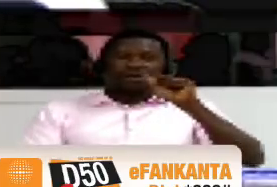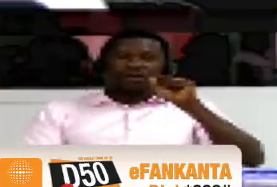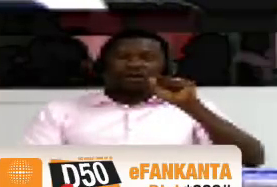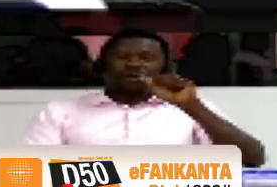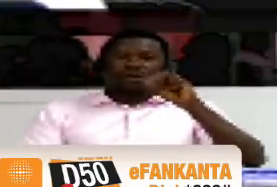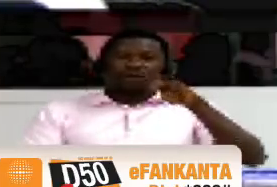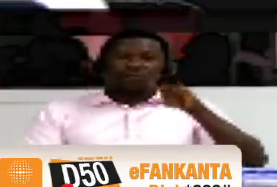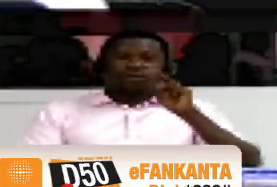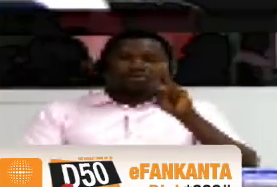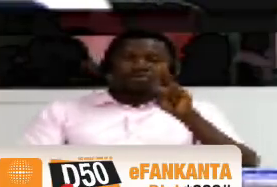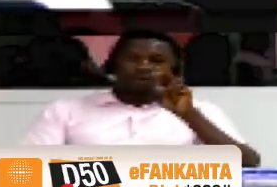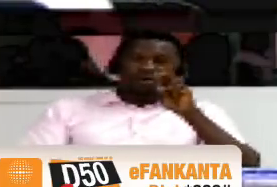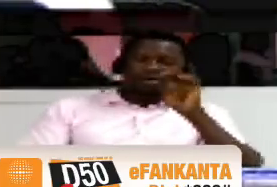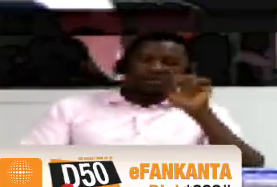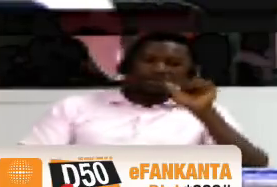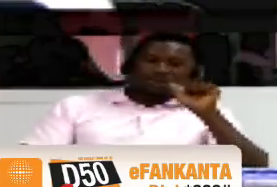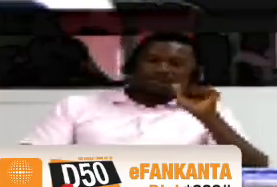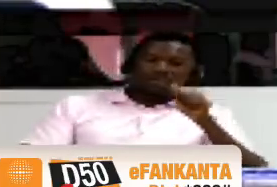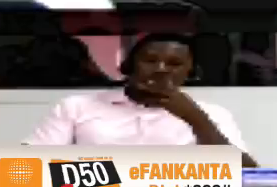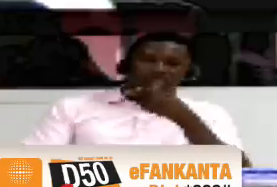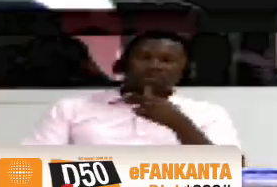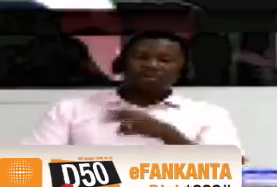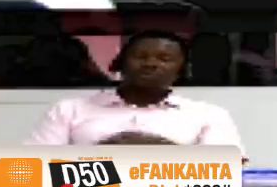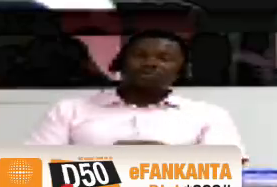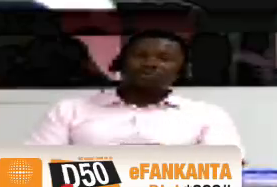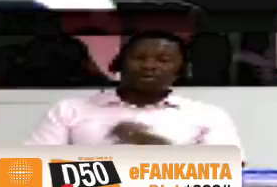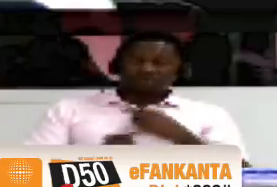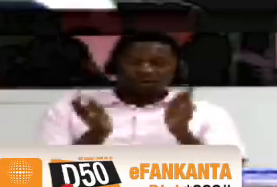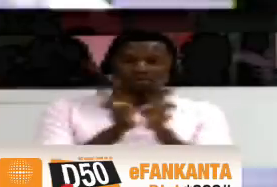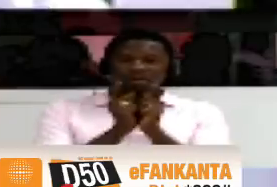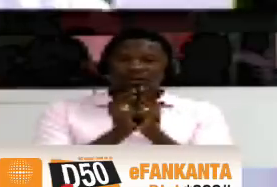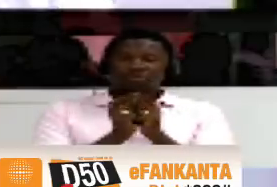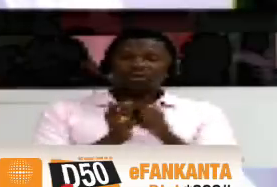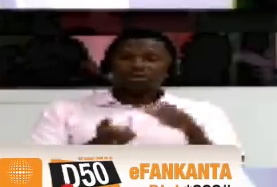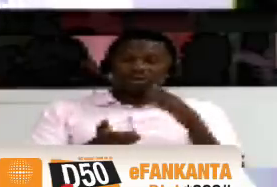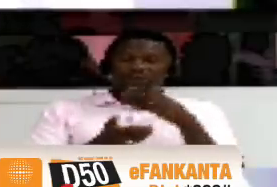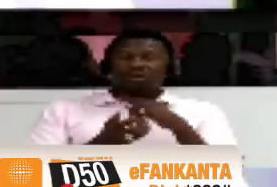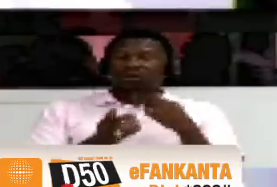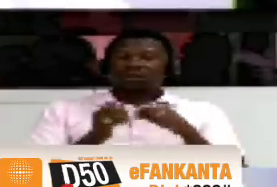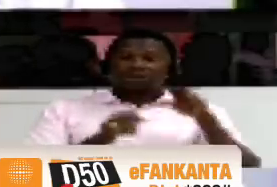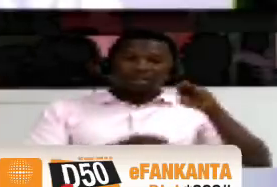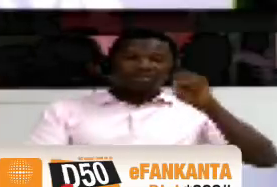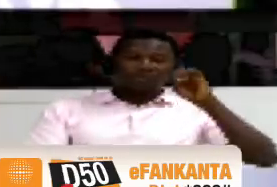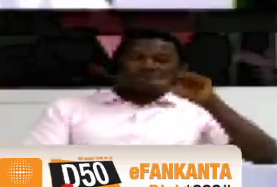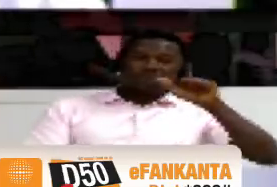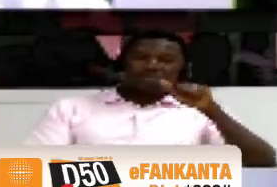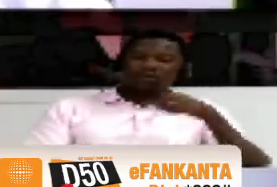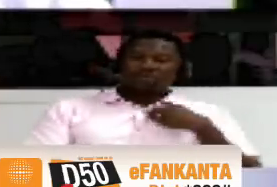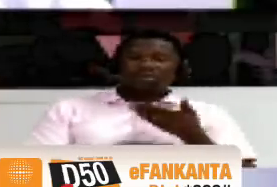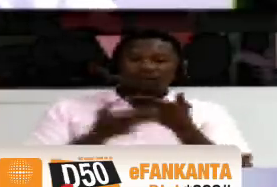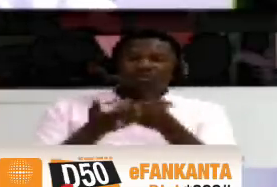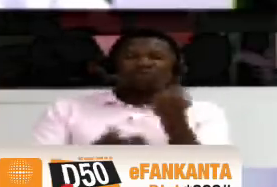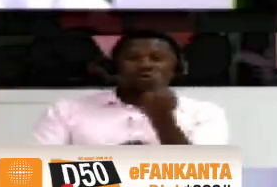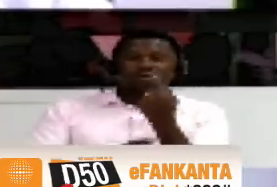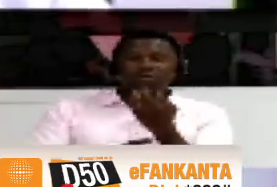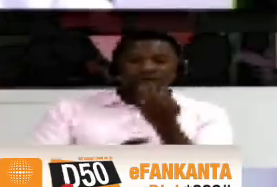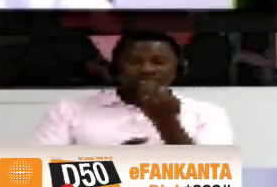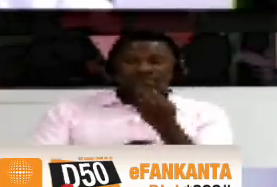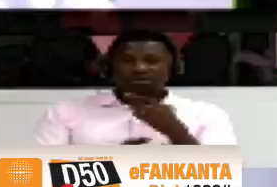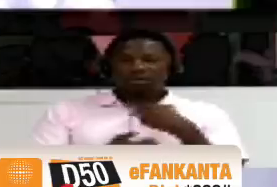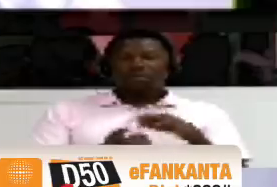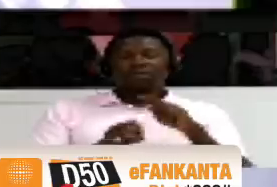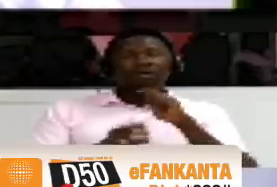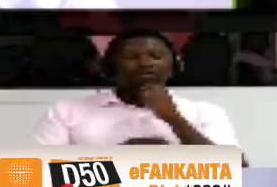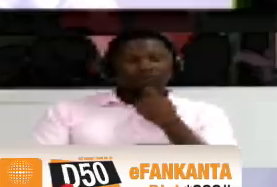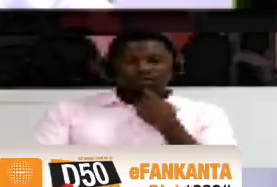him because I was taken there on Friday, because at NI headquarters, we are only given one meal, that is lunch by 2 o'clock, and it's